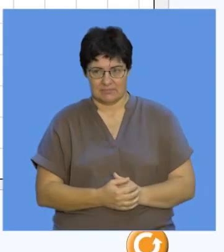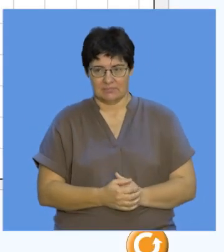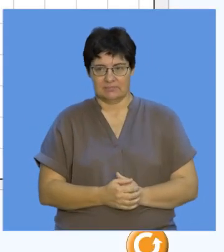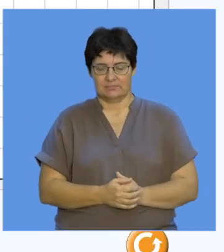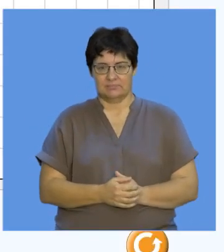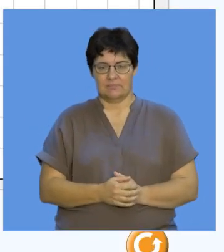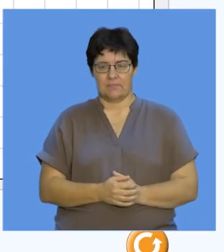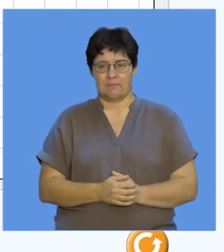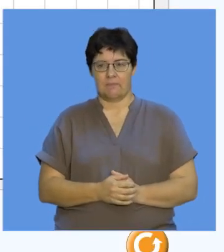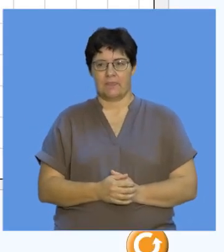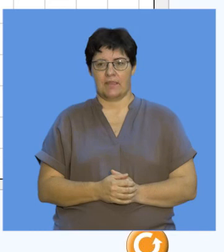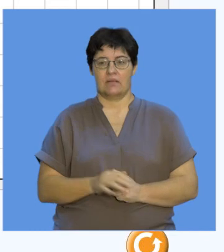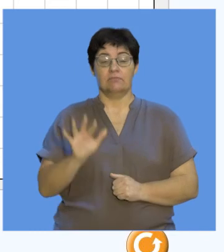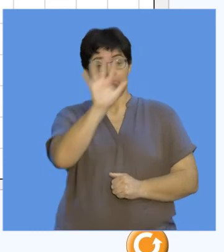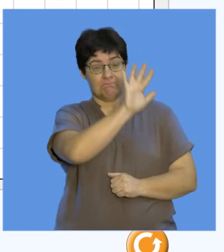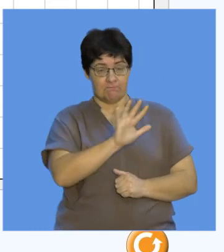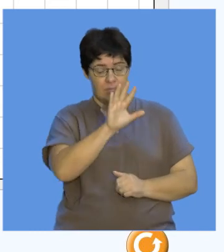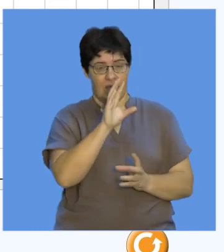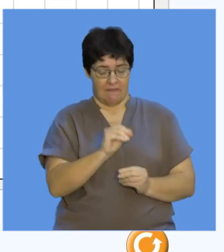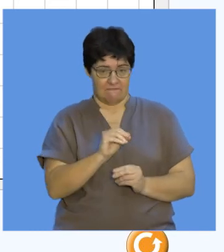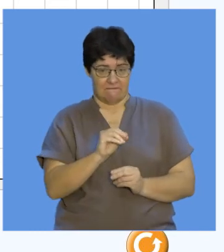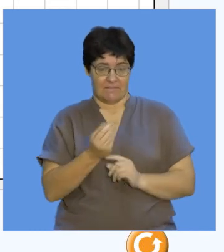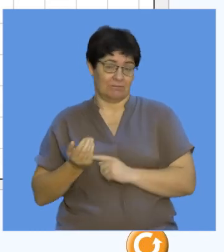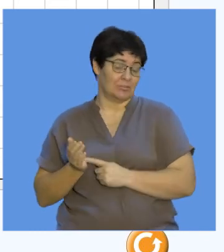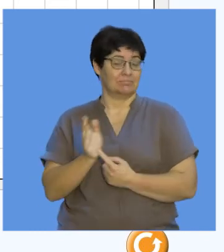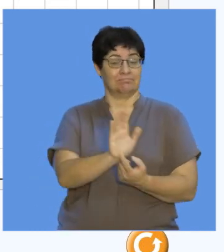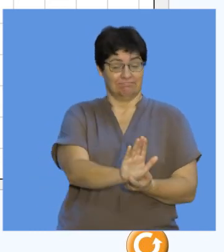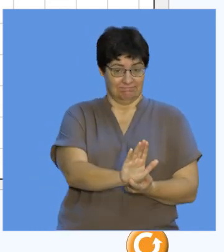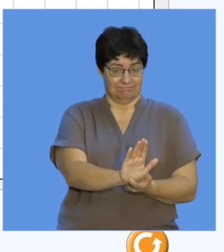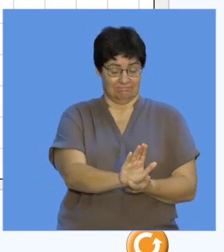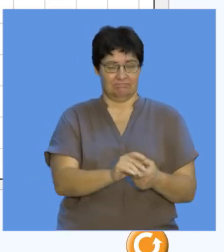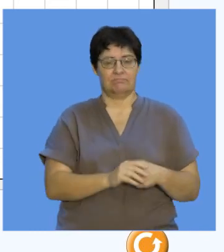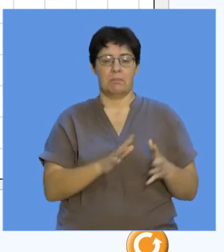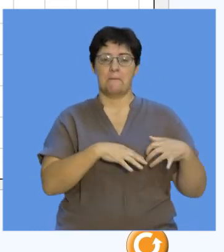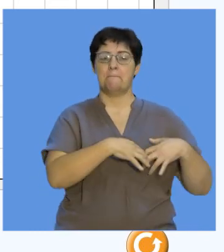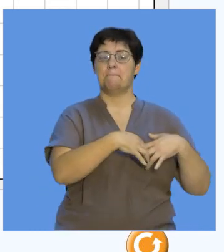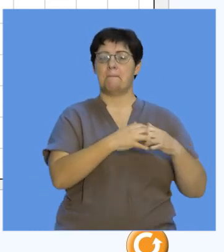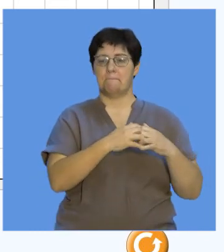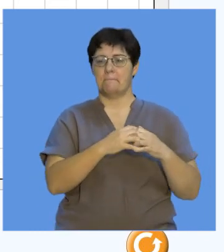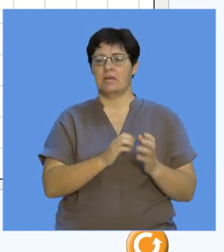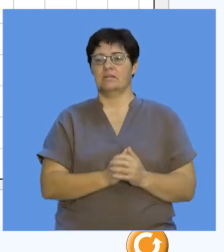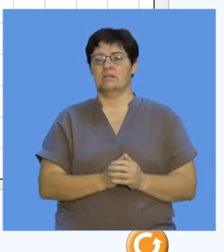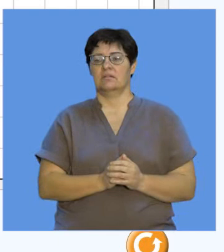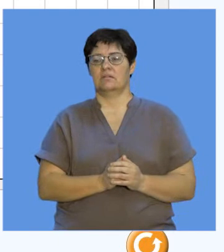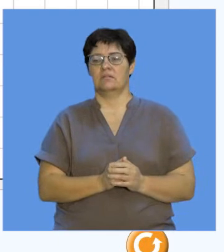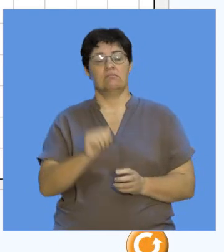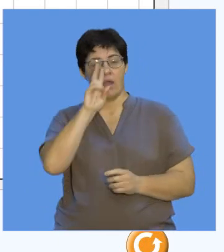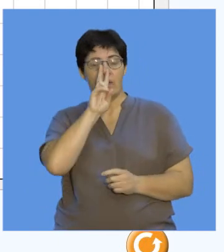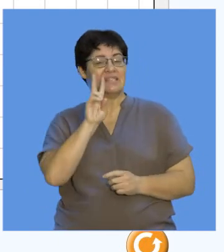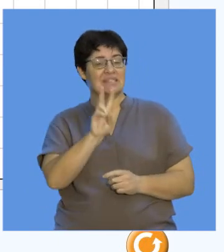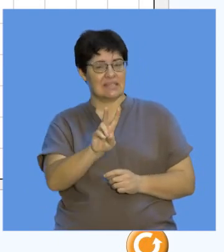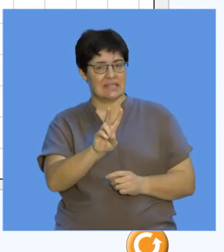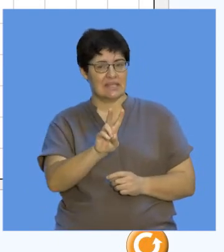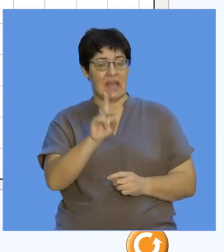there we go. So here we have a simulation, and I've set it up, number 1, so that you can see